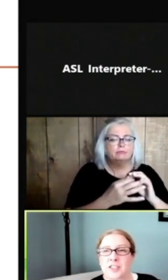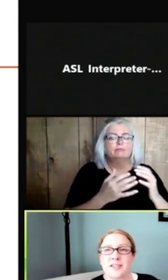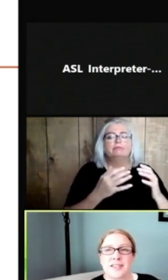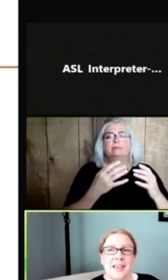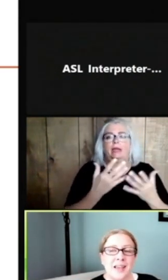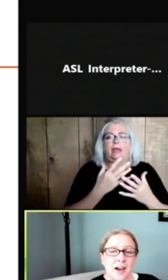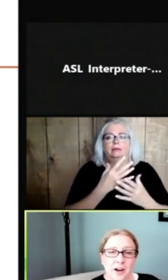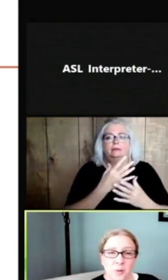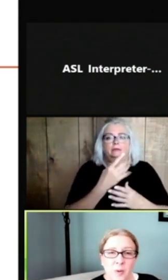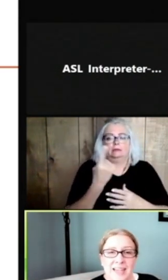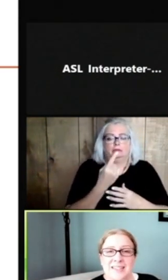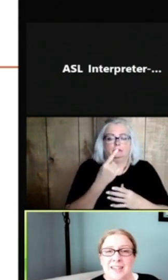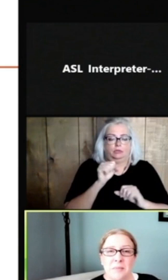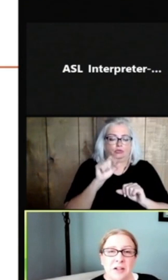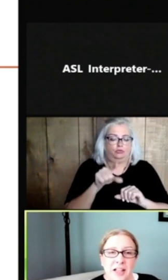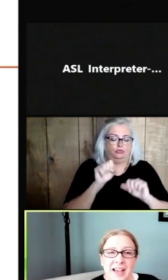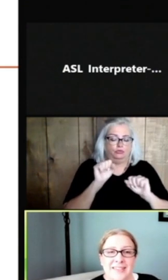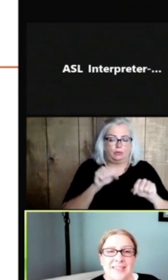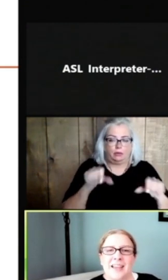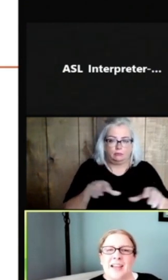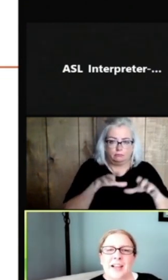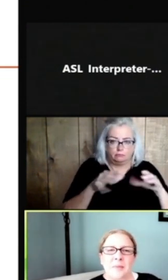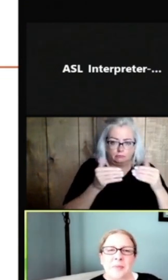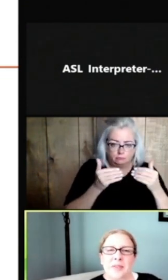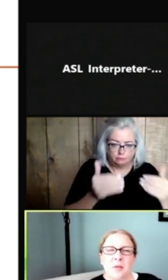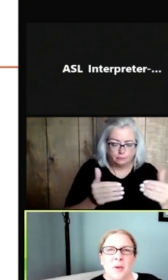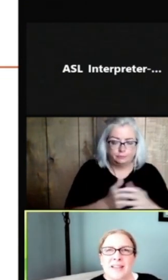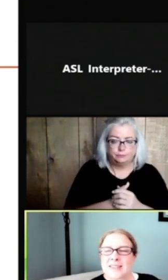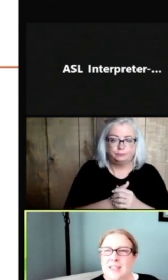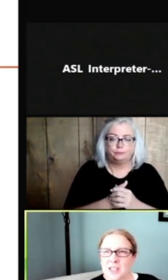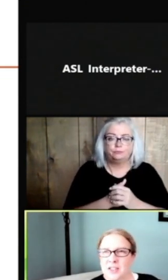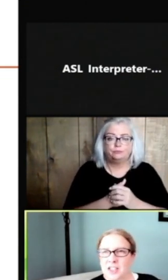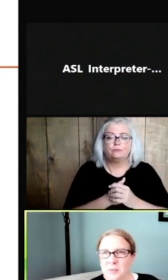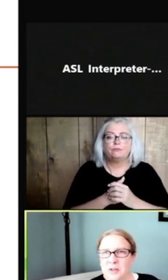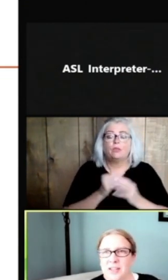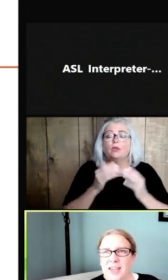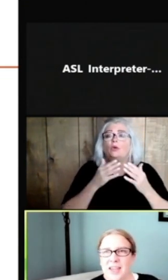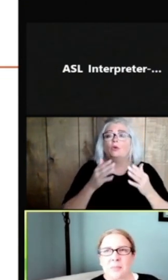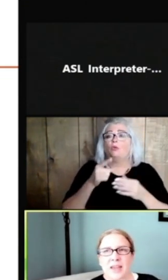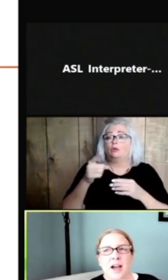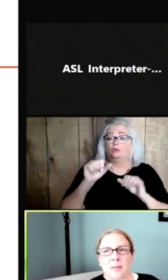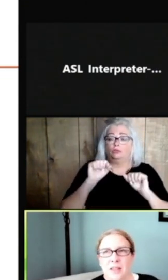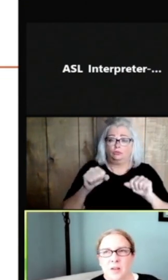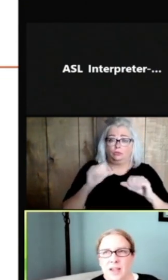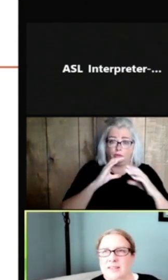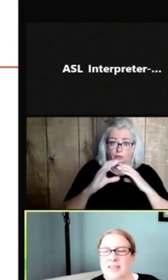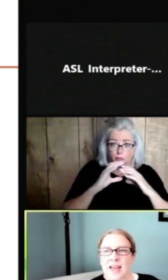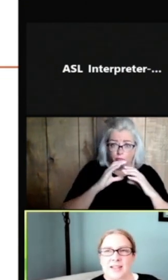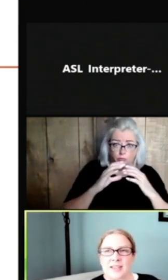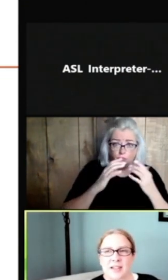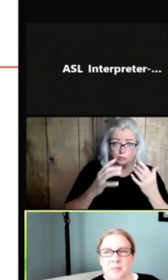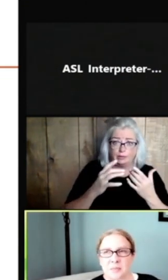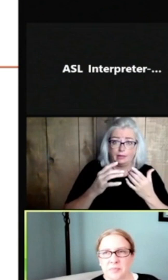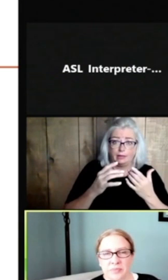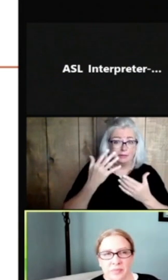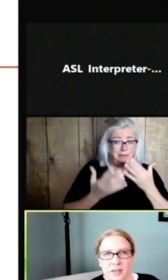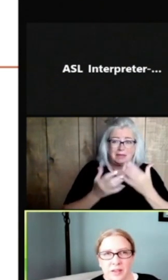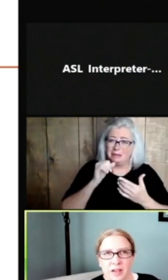government officials are white and middle class, the ways that you would communicate may not be the ways that